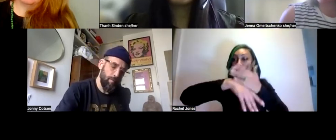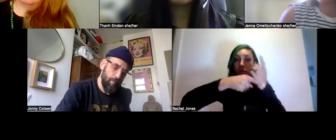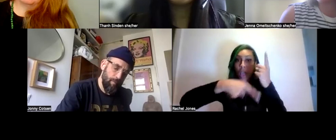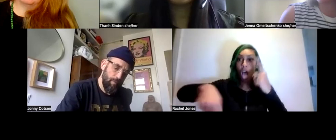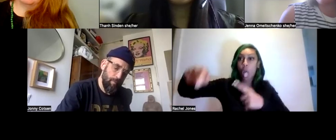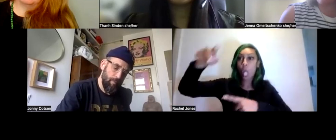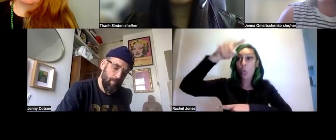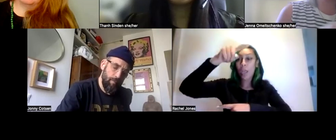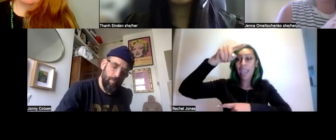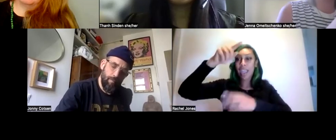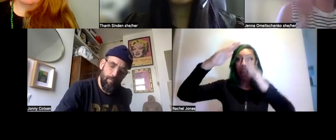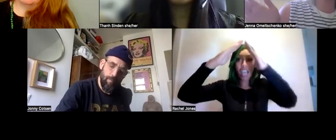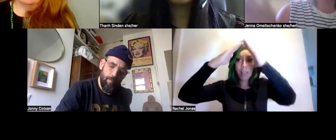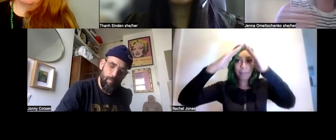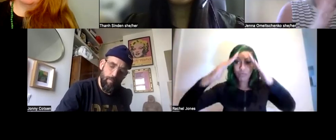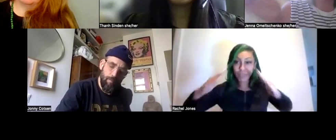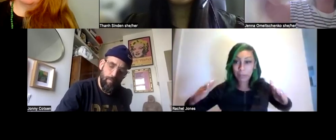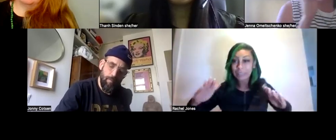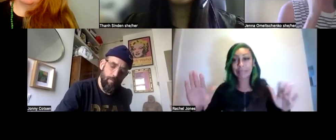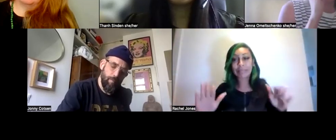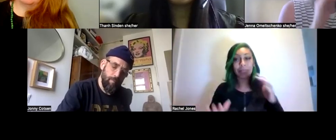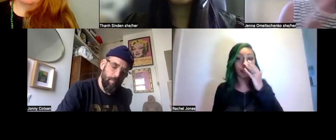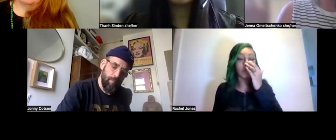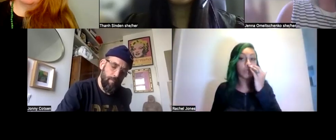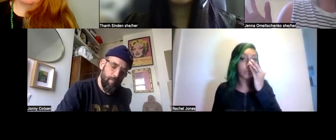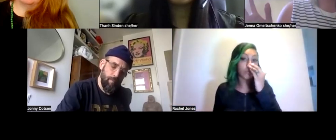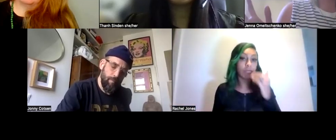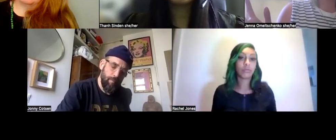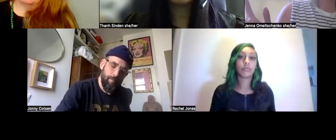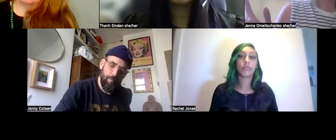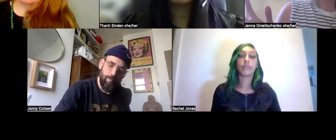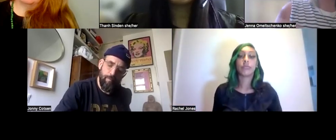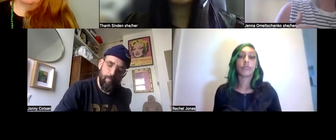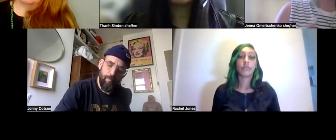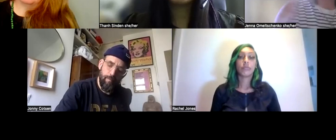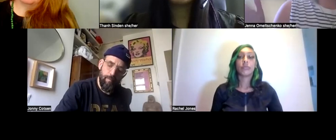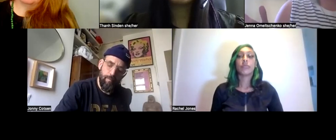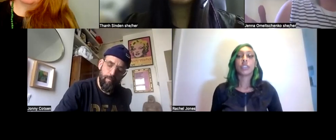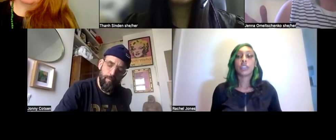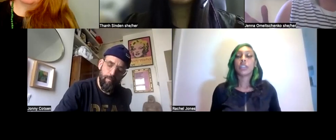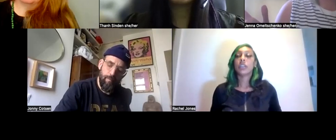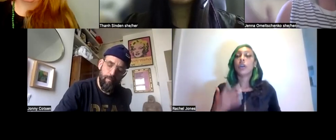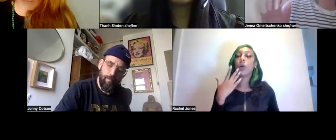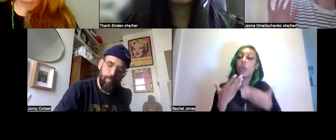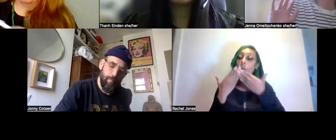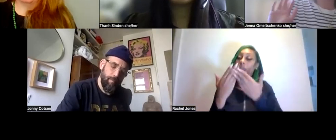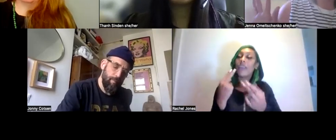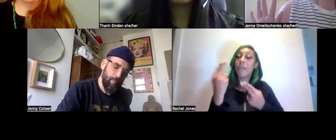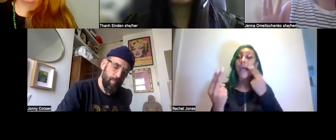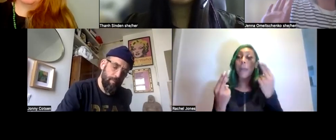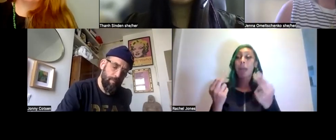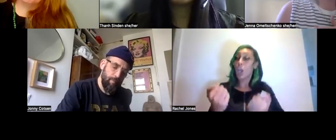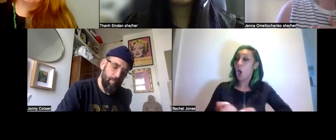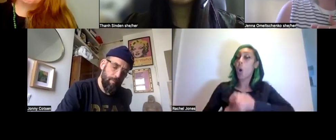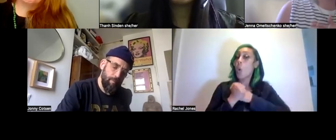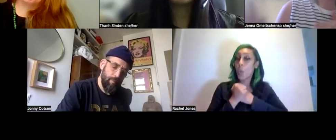the unexpected is that when you start to build that trust and open stuff up, and you give people ownership, they run with